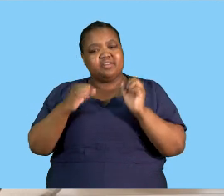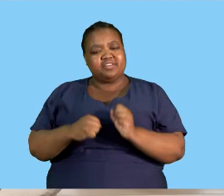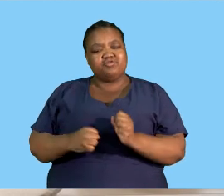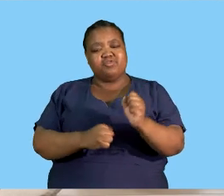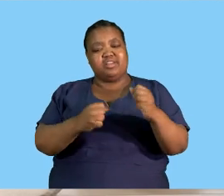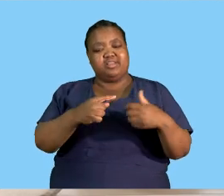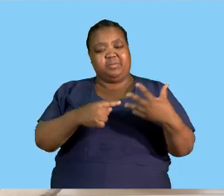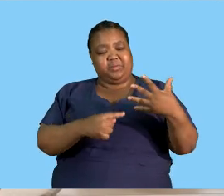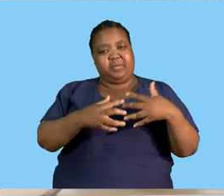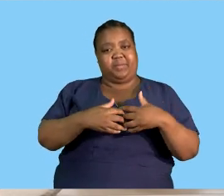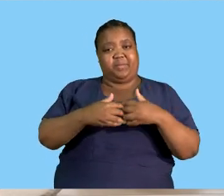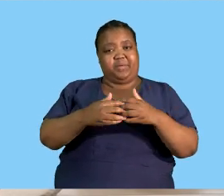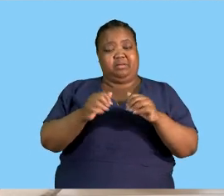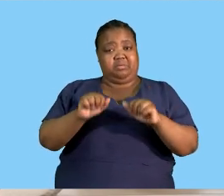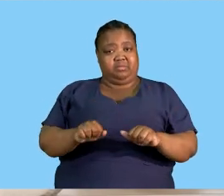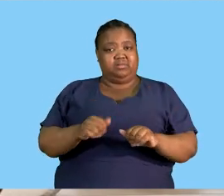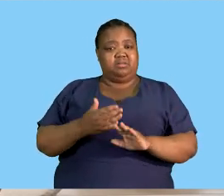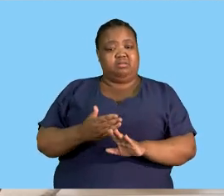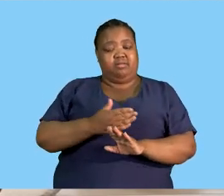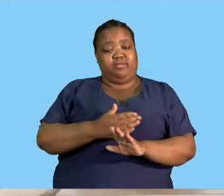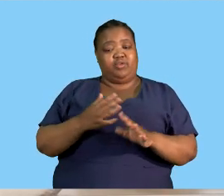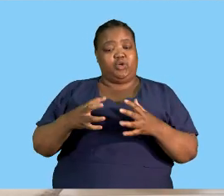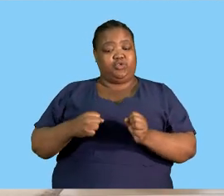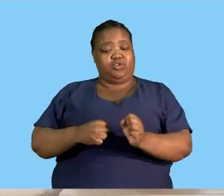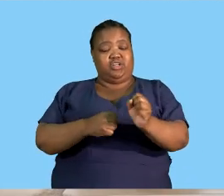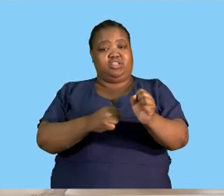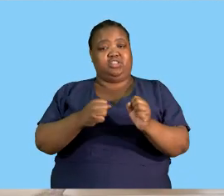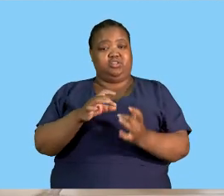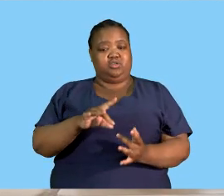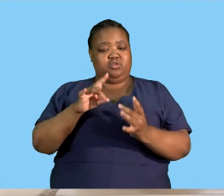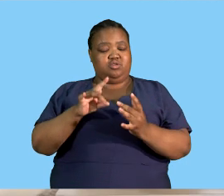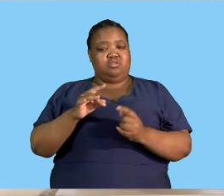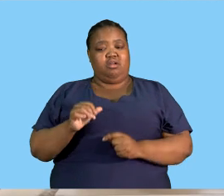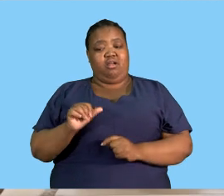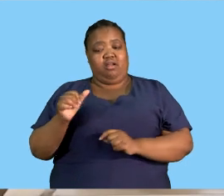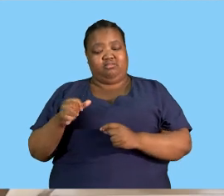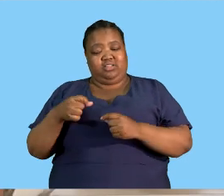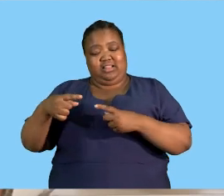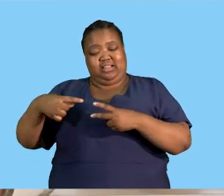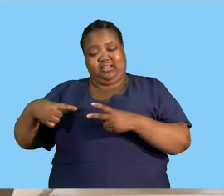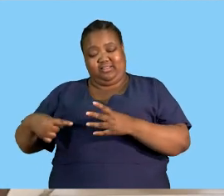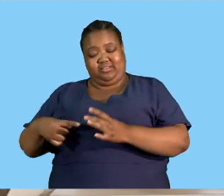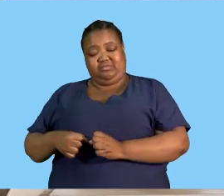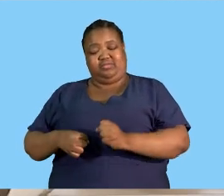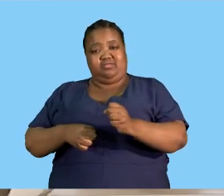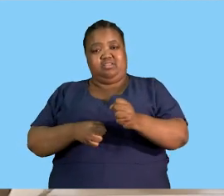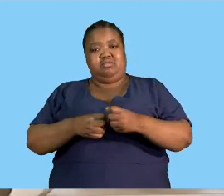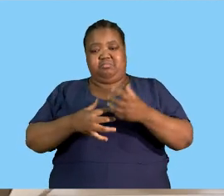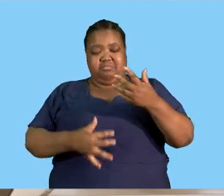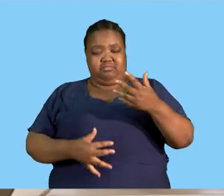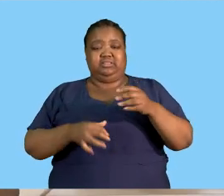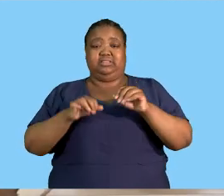strategies. And remember, before we choose a strategy, we are devising alternative strategies from those strategies, and then now we